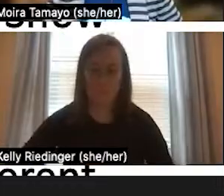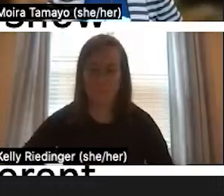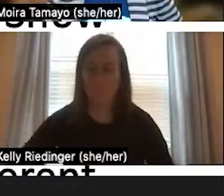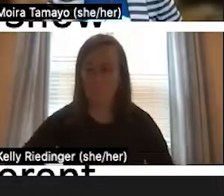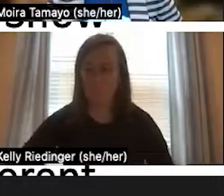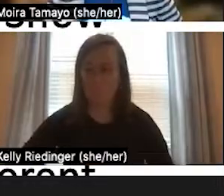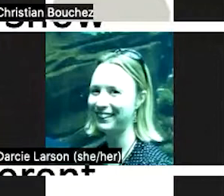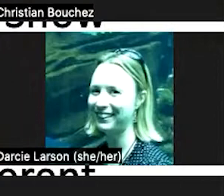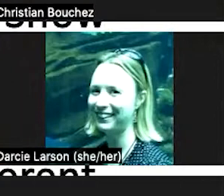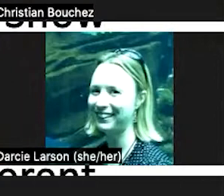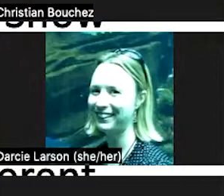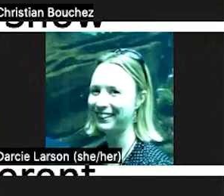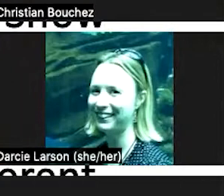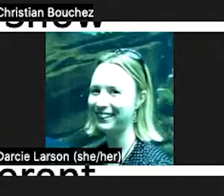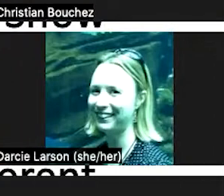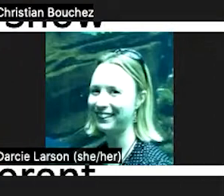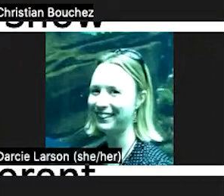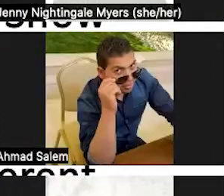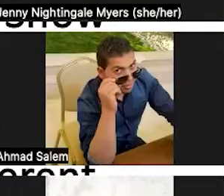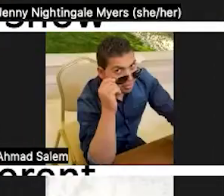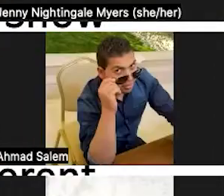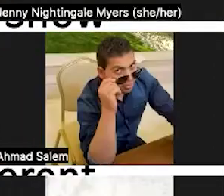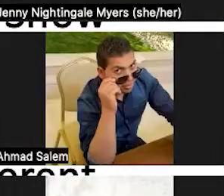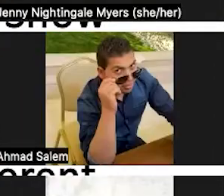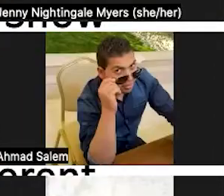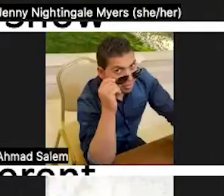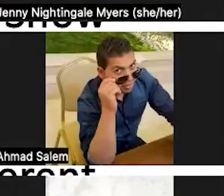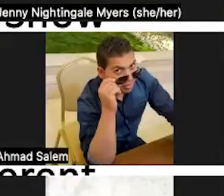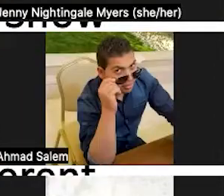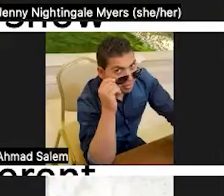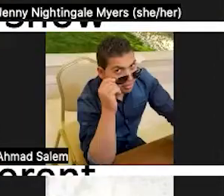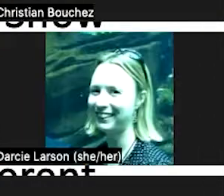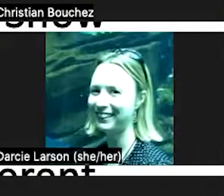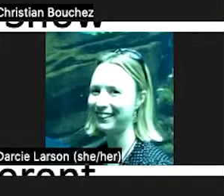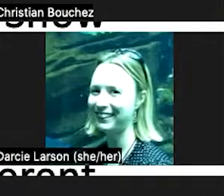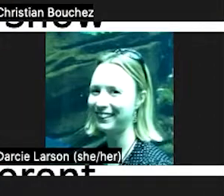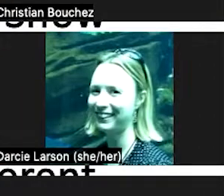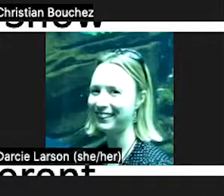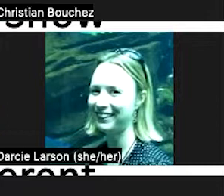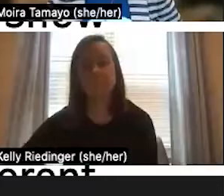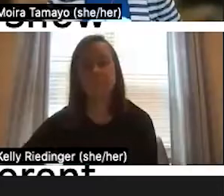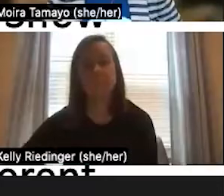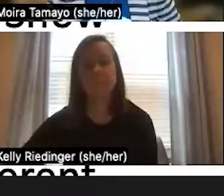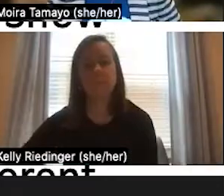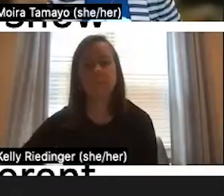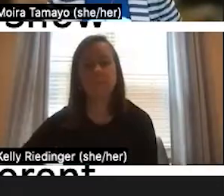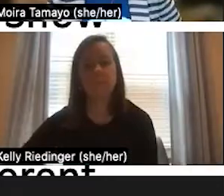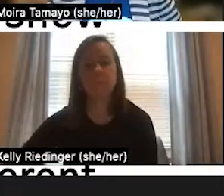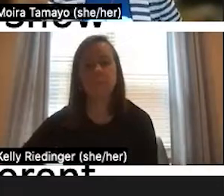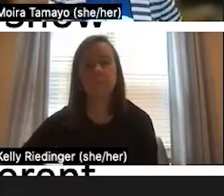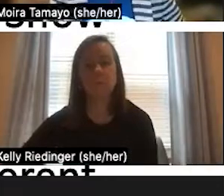who's here. Looking at the list of people, I can't see anyone. Lots of people off camera, which is totally